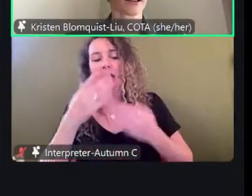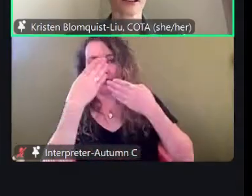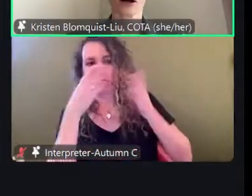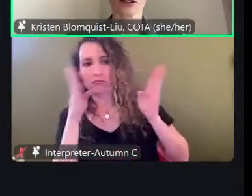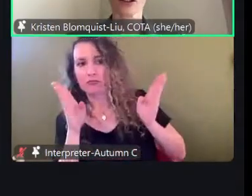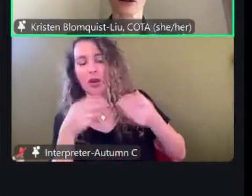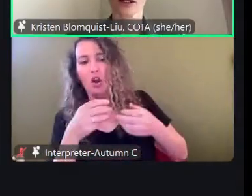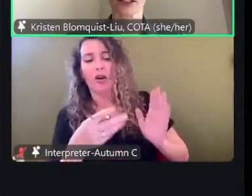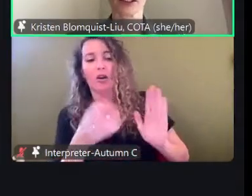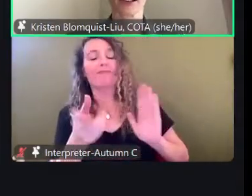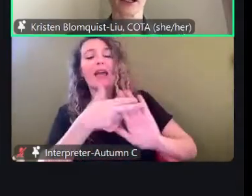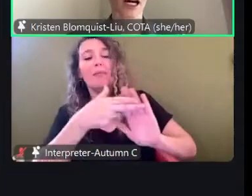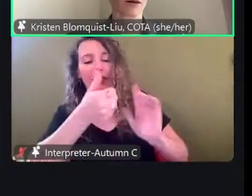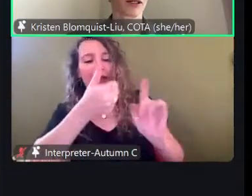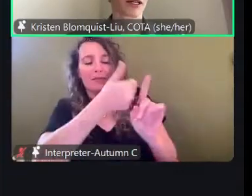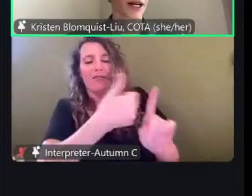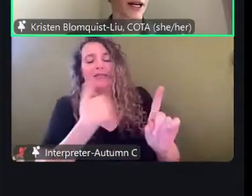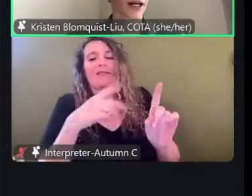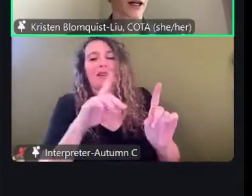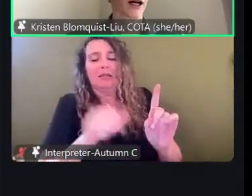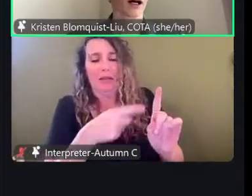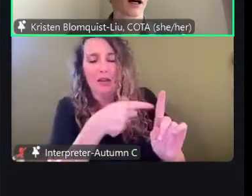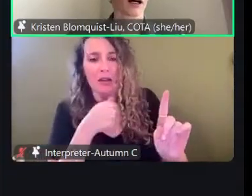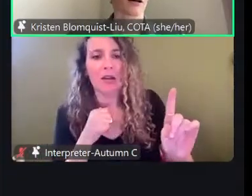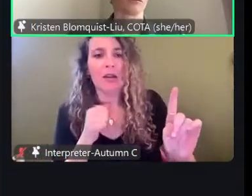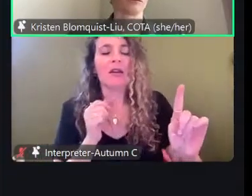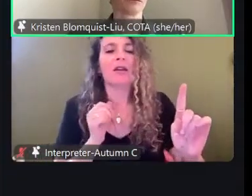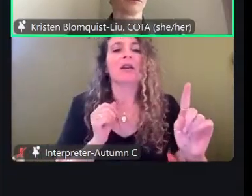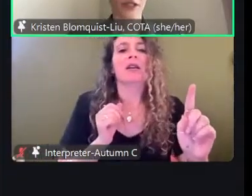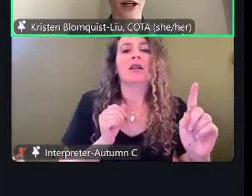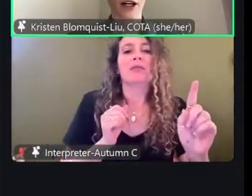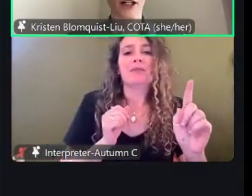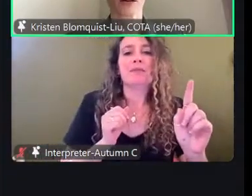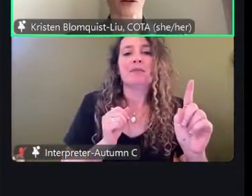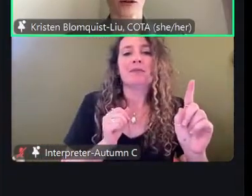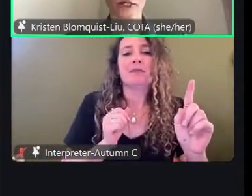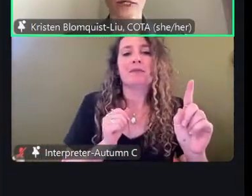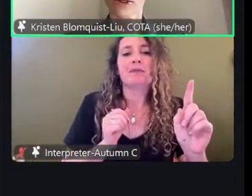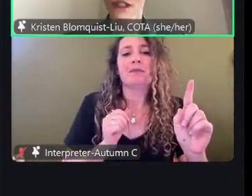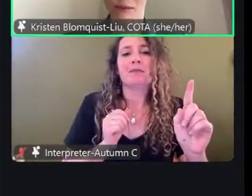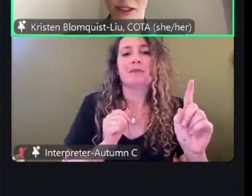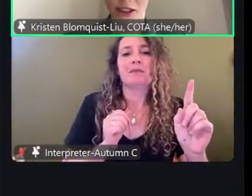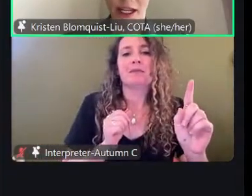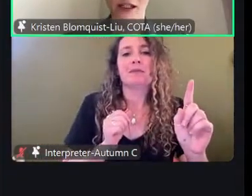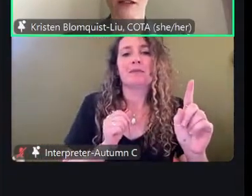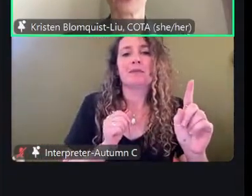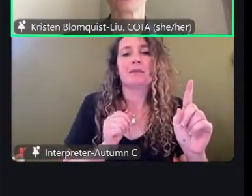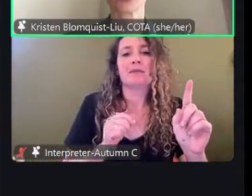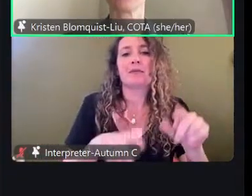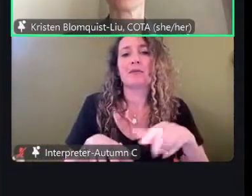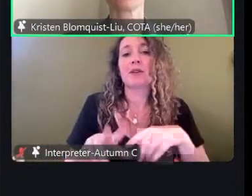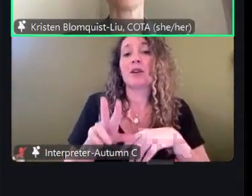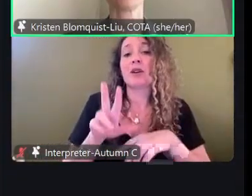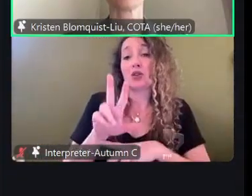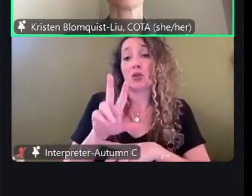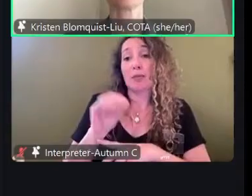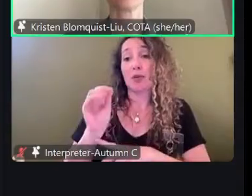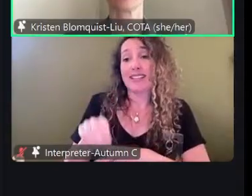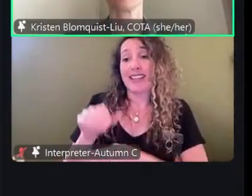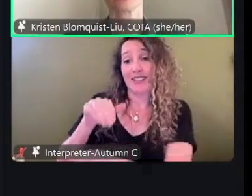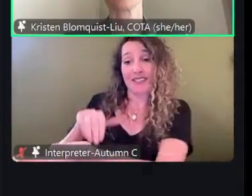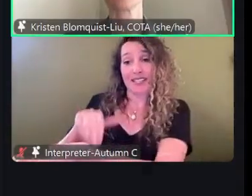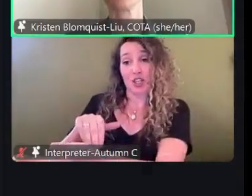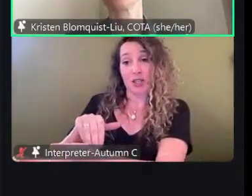And then this also can present a gap in care. There are also 3% of physicians in the